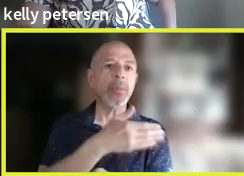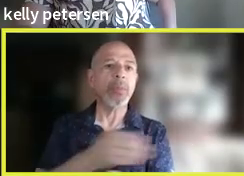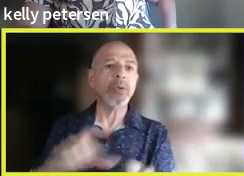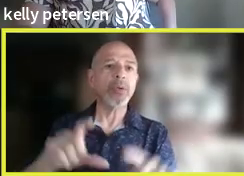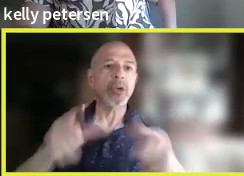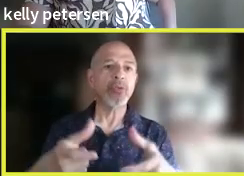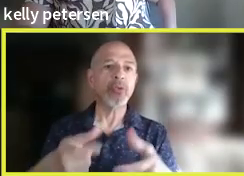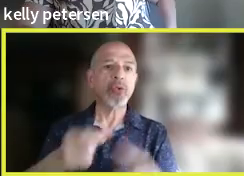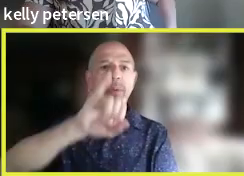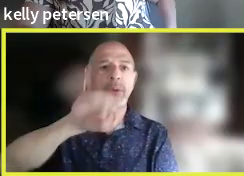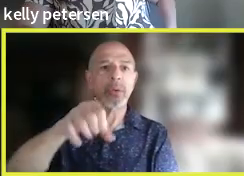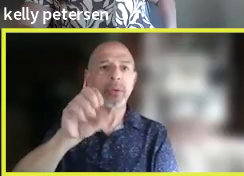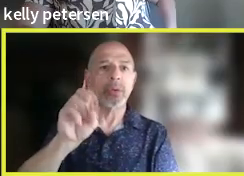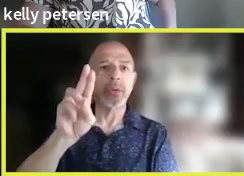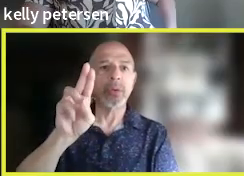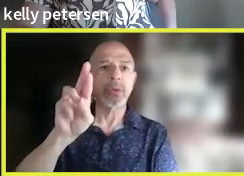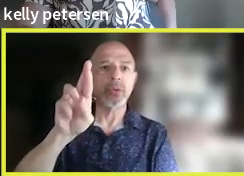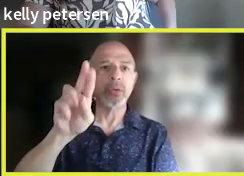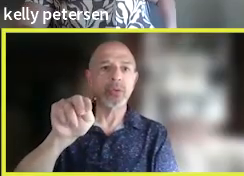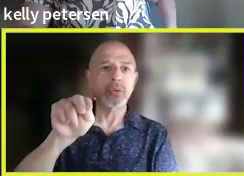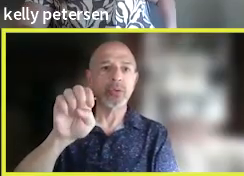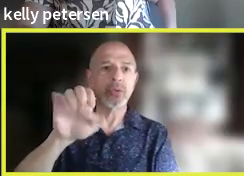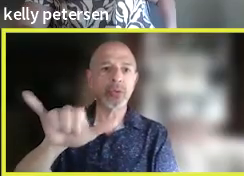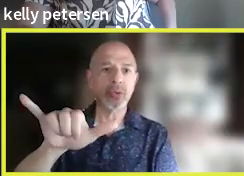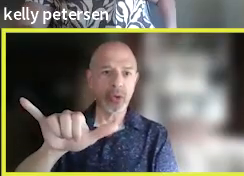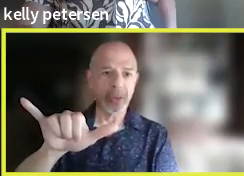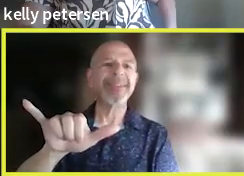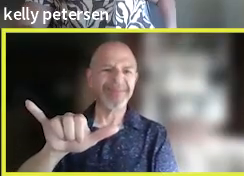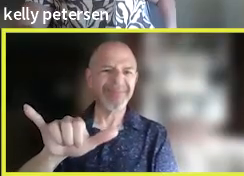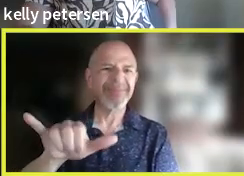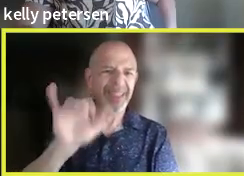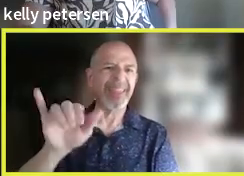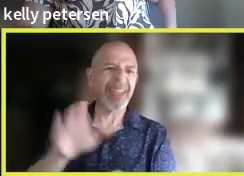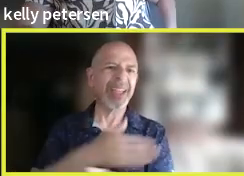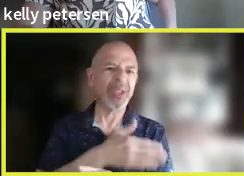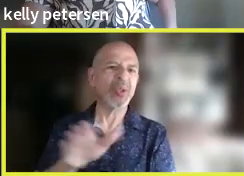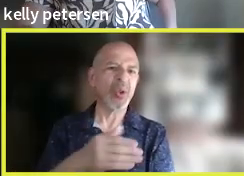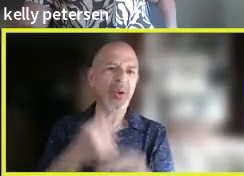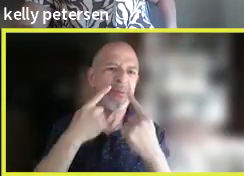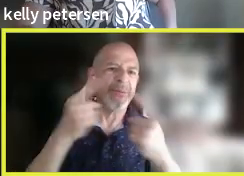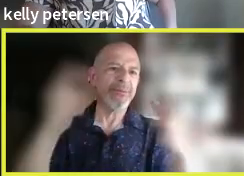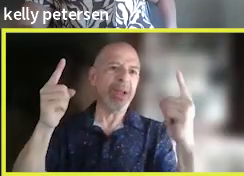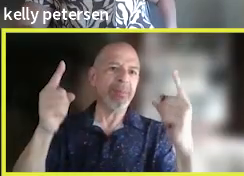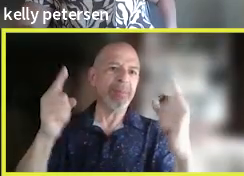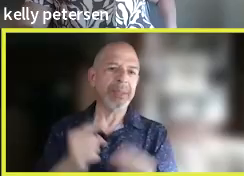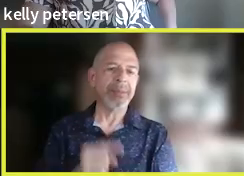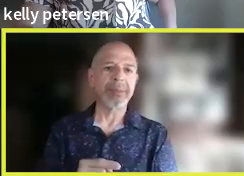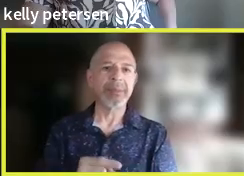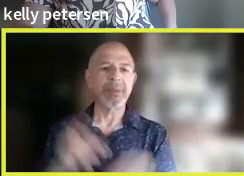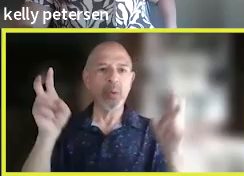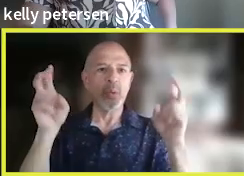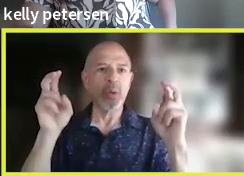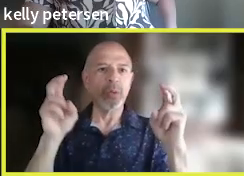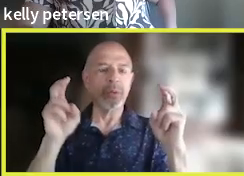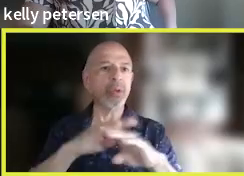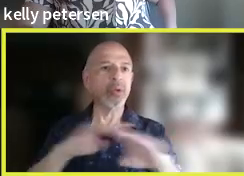that's what I thought. we did the Glee version. Oh, Stop that's Believing. fun. The Glee I version? miss Glee. I never heard